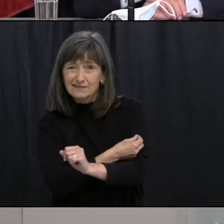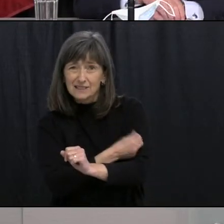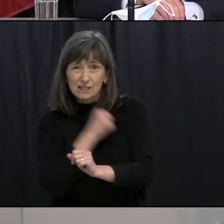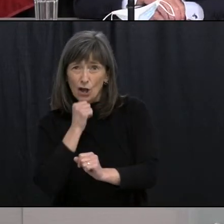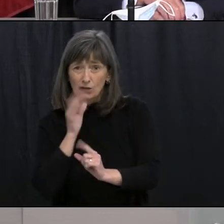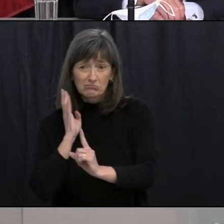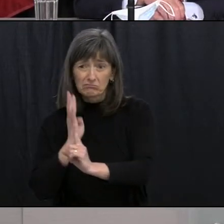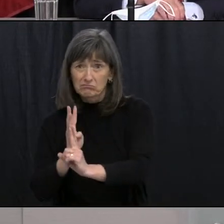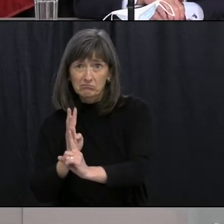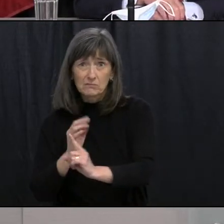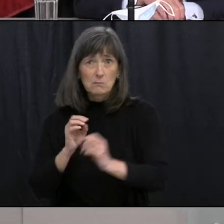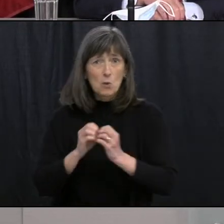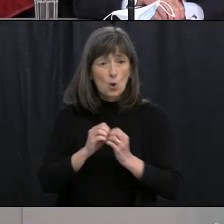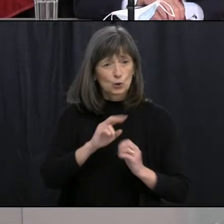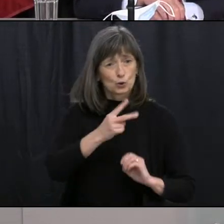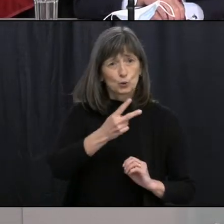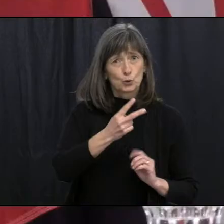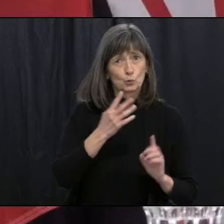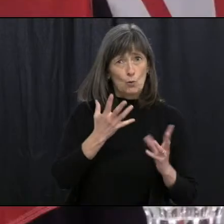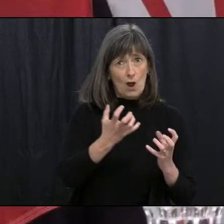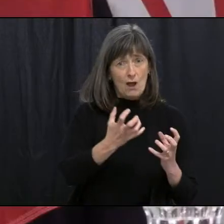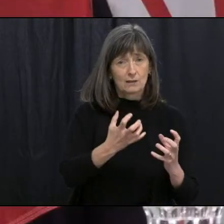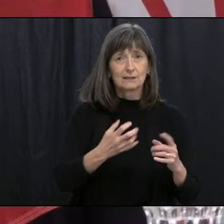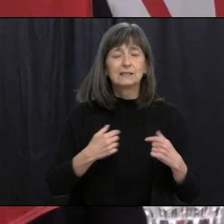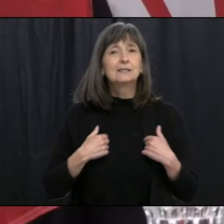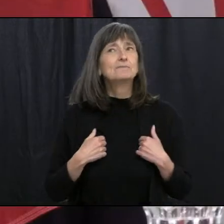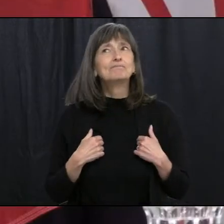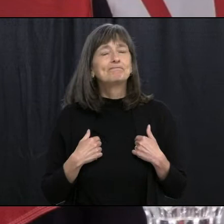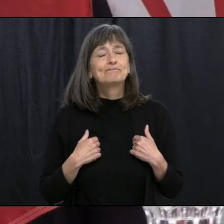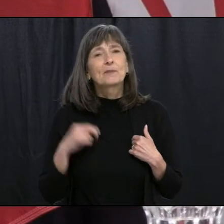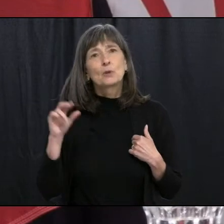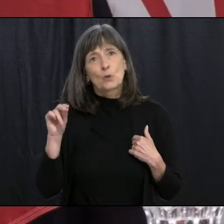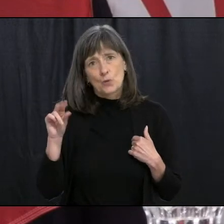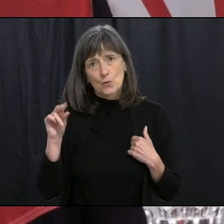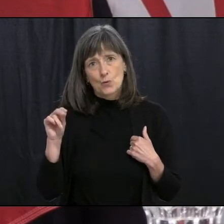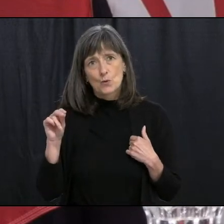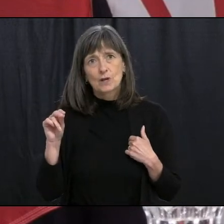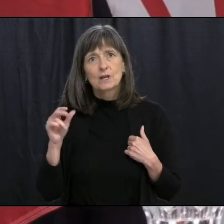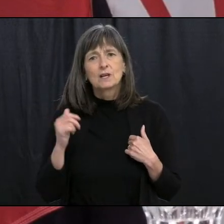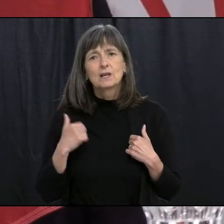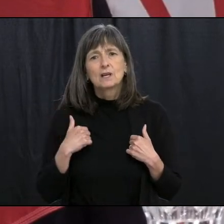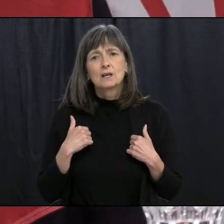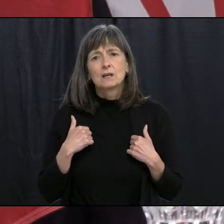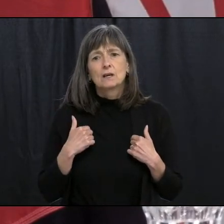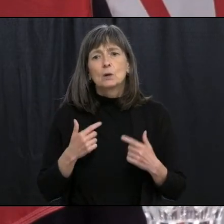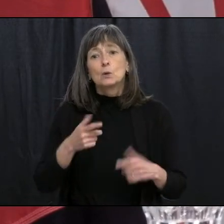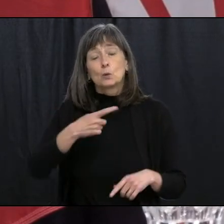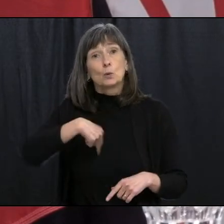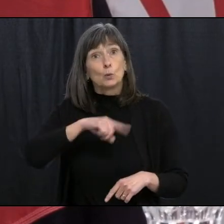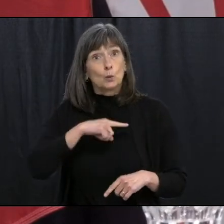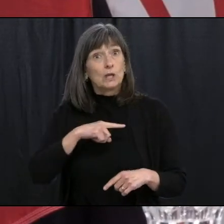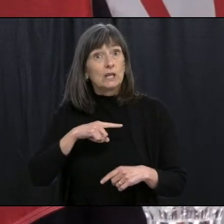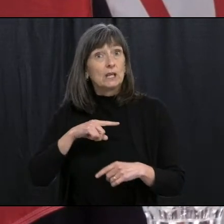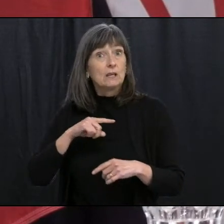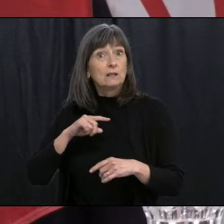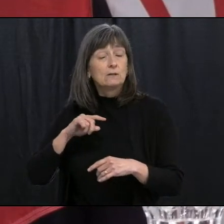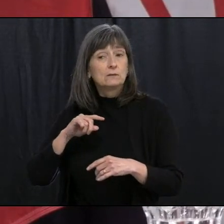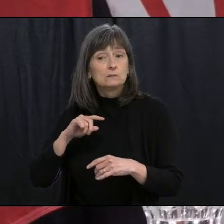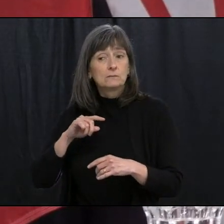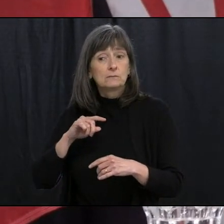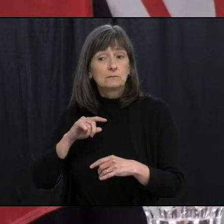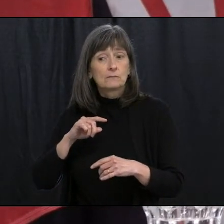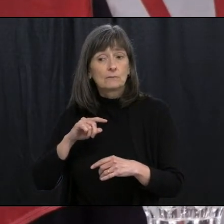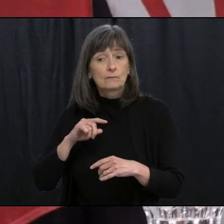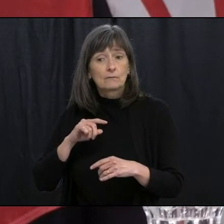The short answer is no, we're not, Richard. It seems that we are gaining ground in